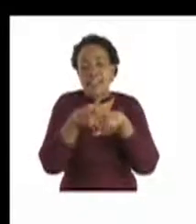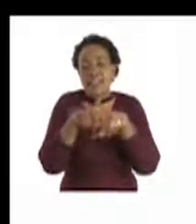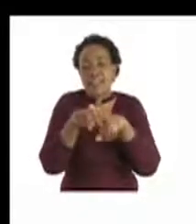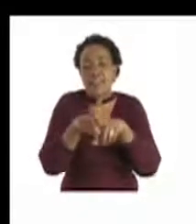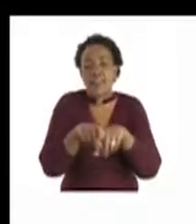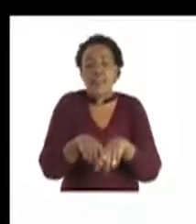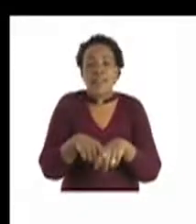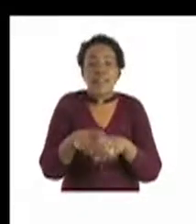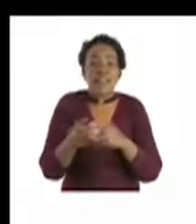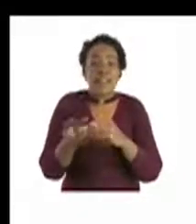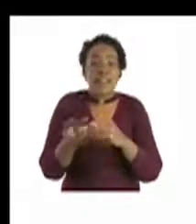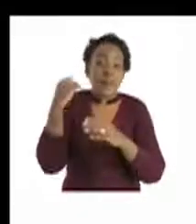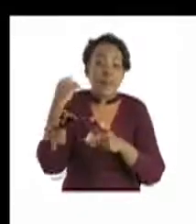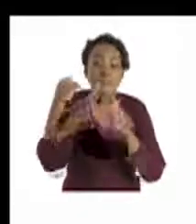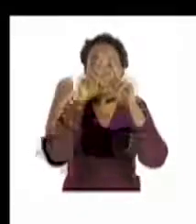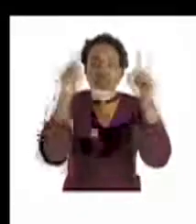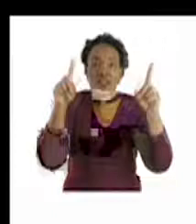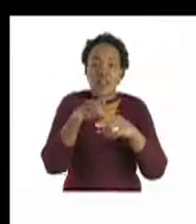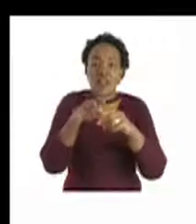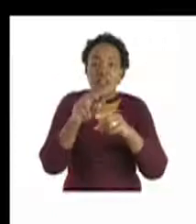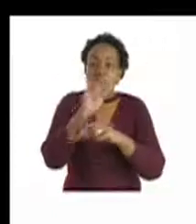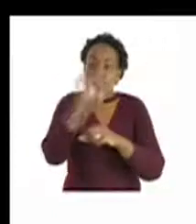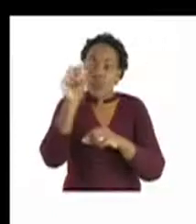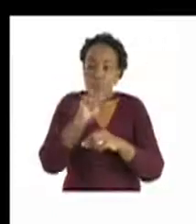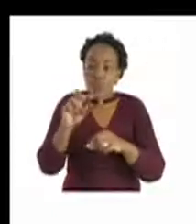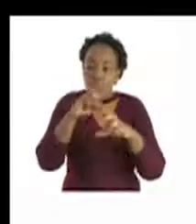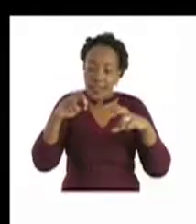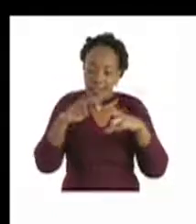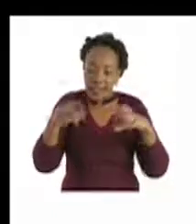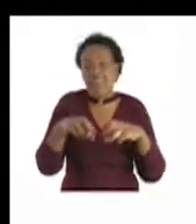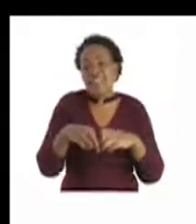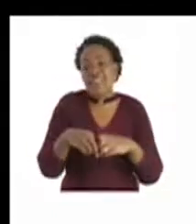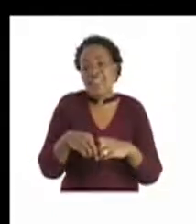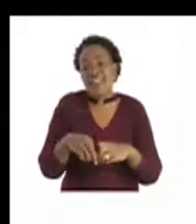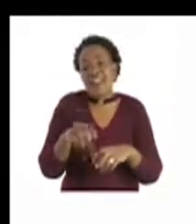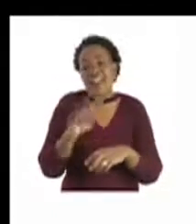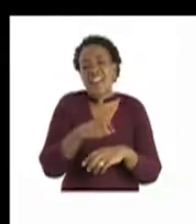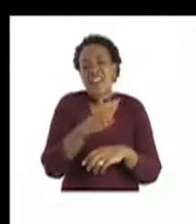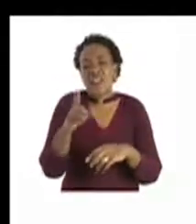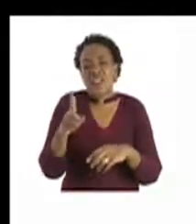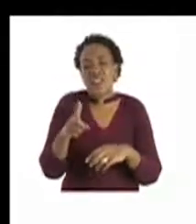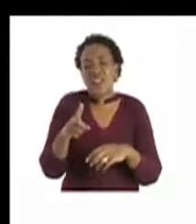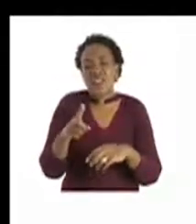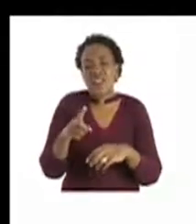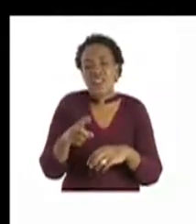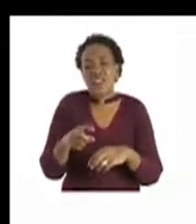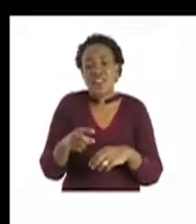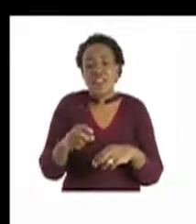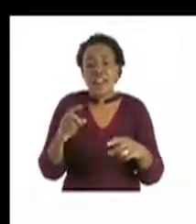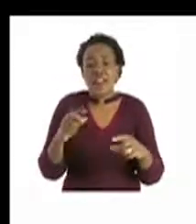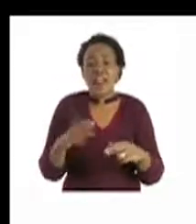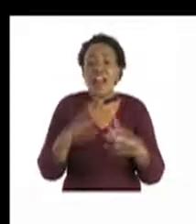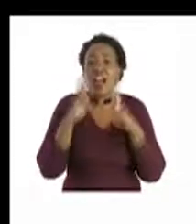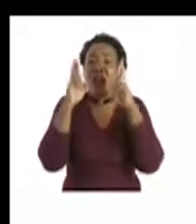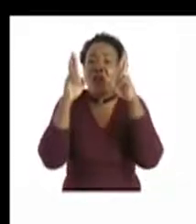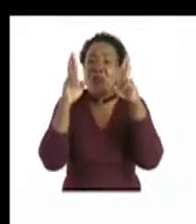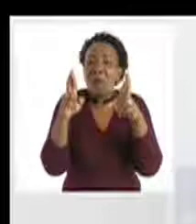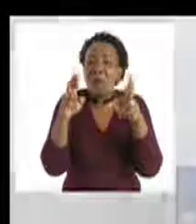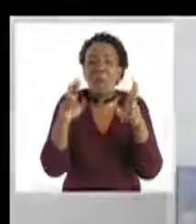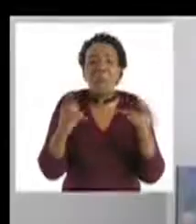the sight words puzzle. That's all about puzzles. I hope you enjoy this